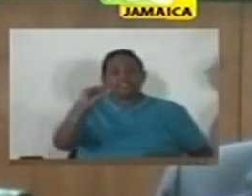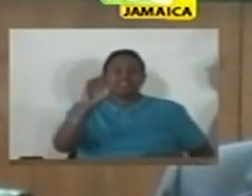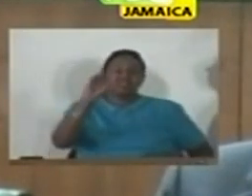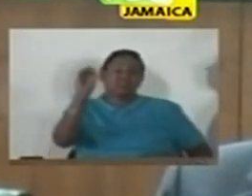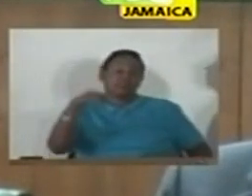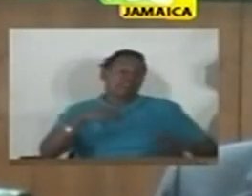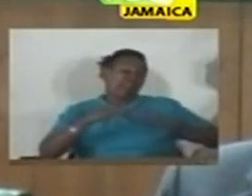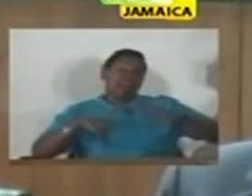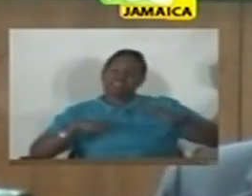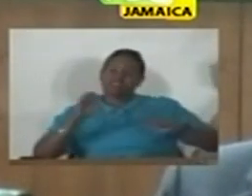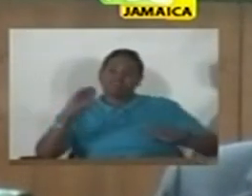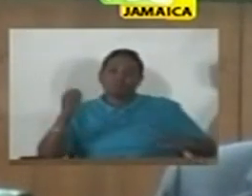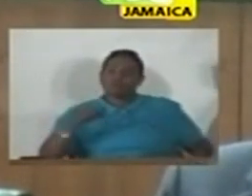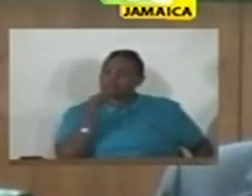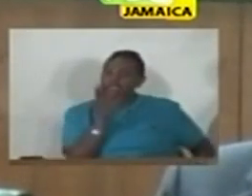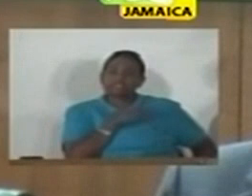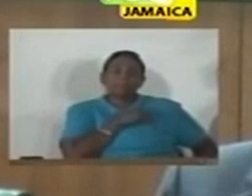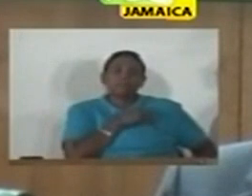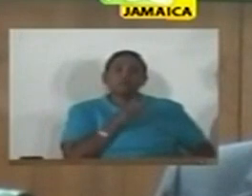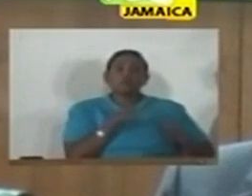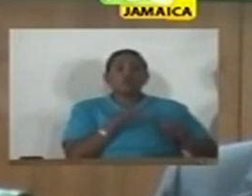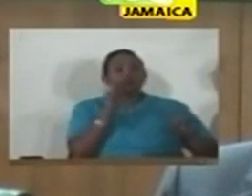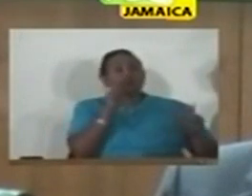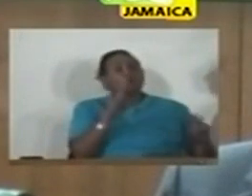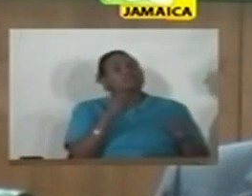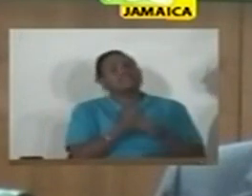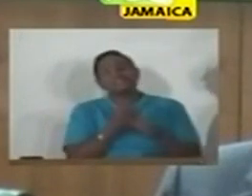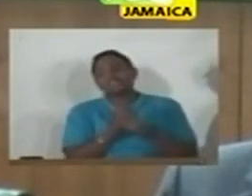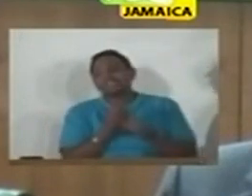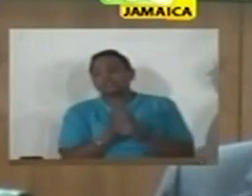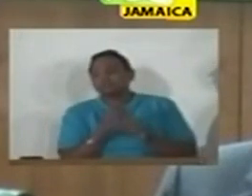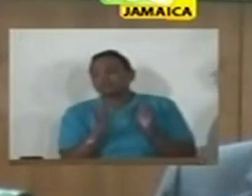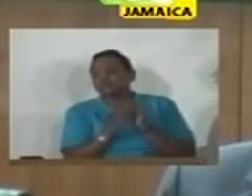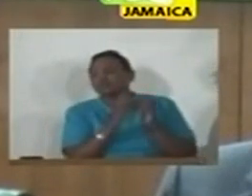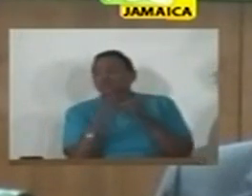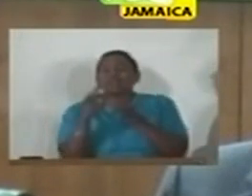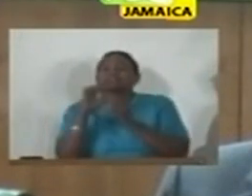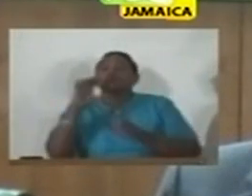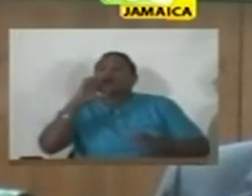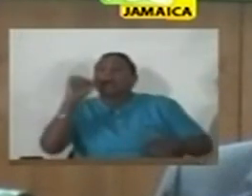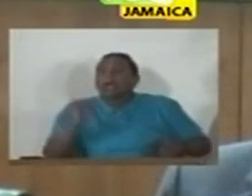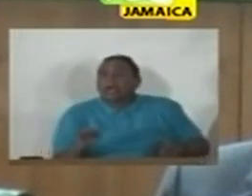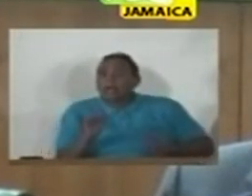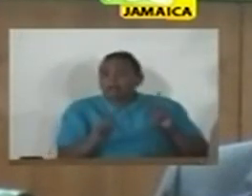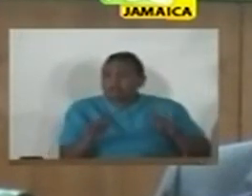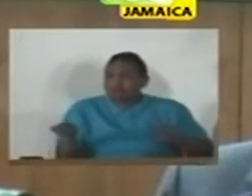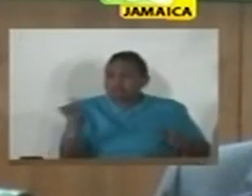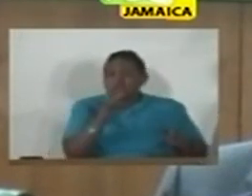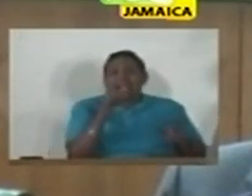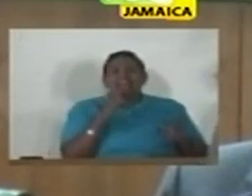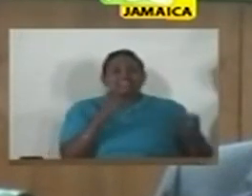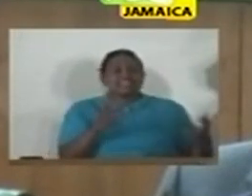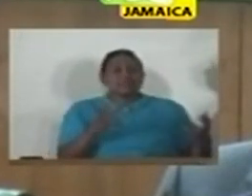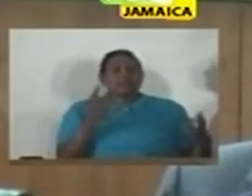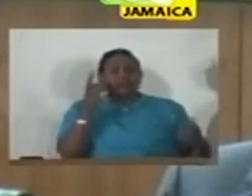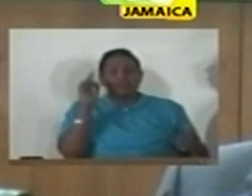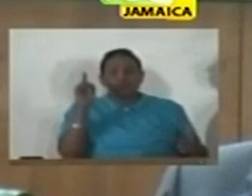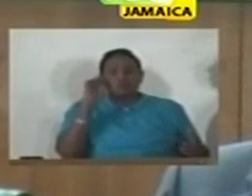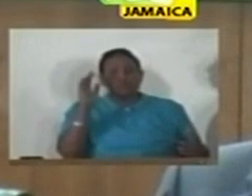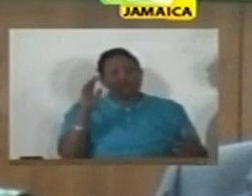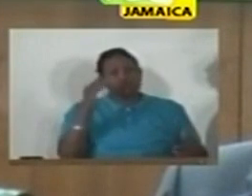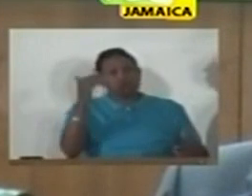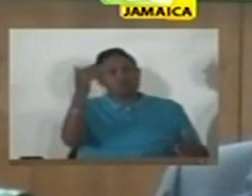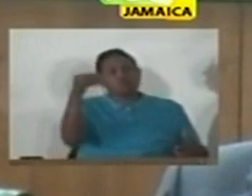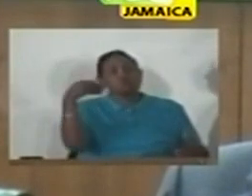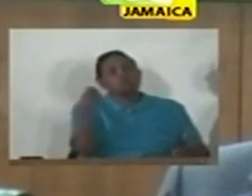is unacceptable, especially when we look at the statistics with respect to the aging population and the demands that will be made to